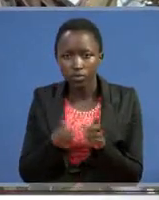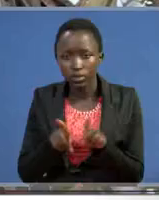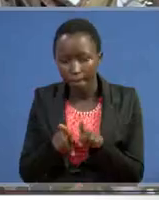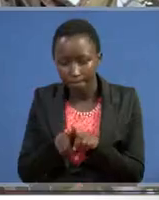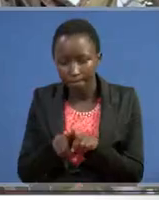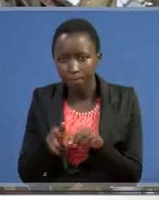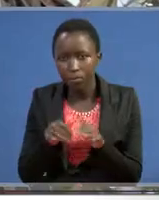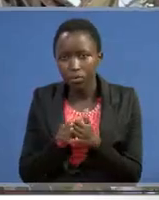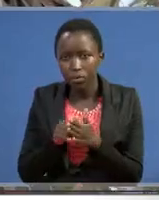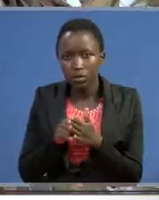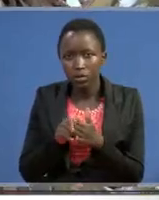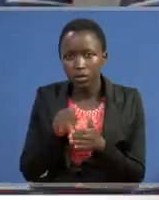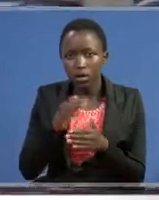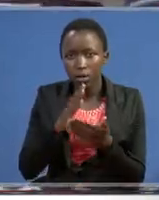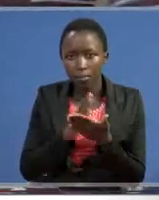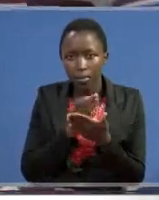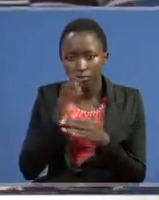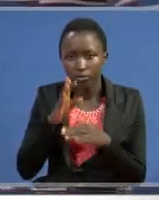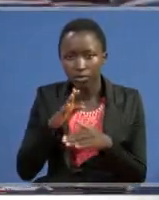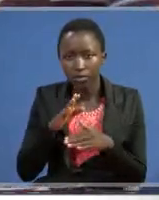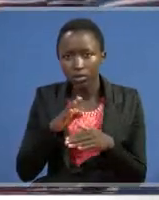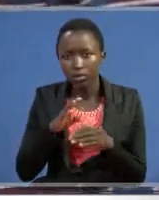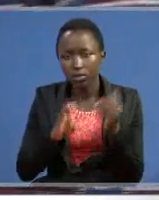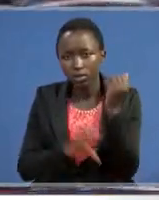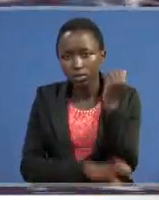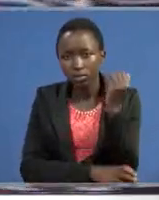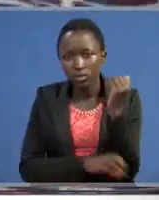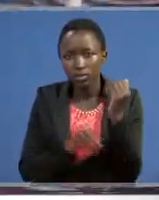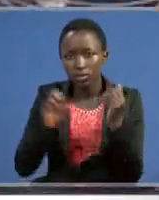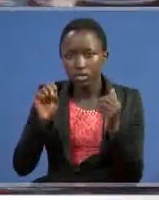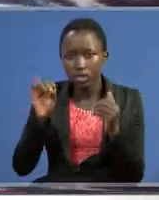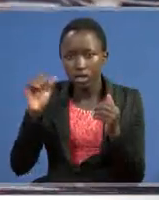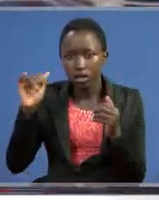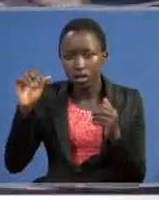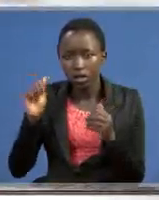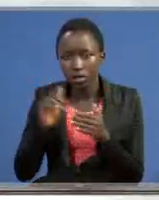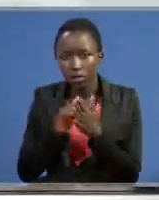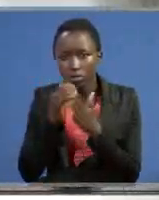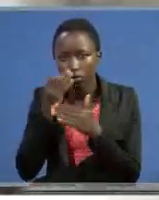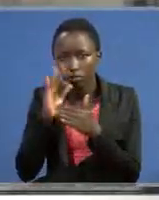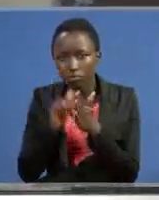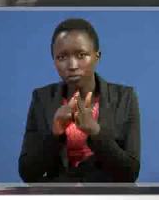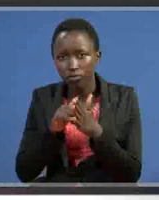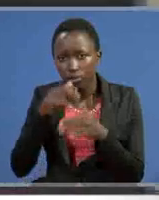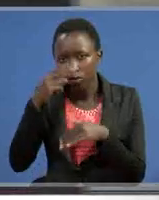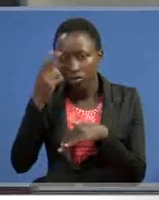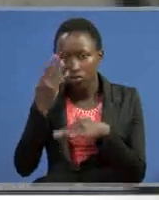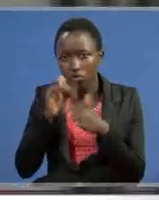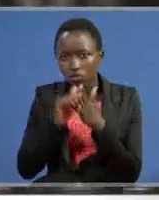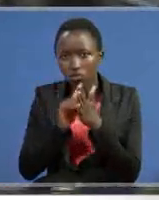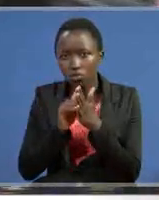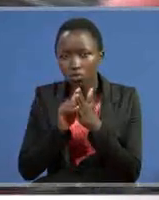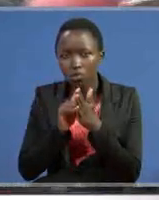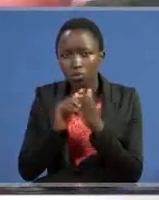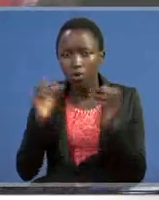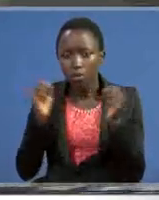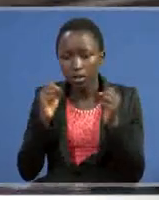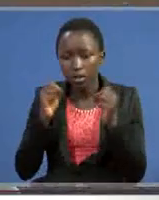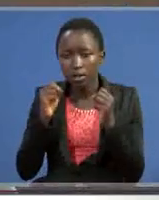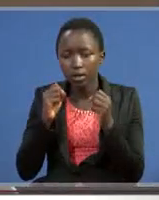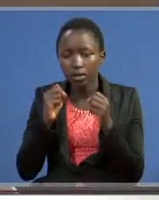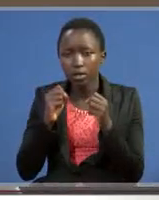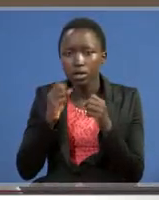is popular in this part of the country share county records among the counties with a high prevalence of malaria infections